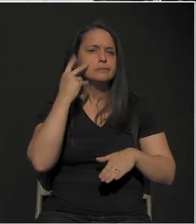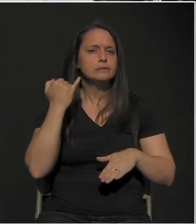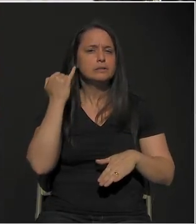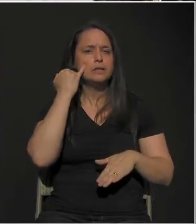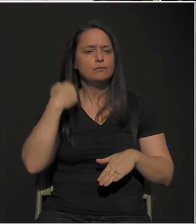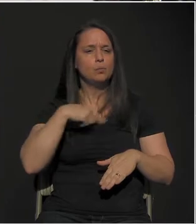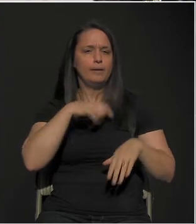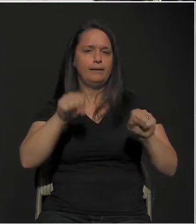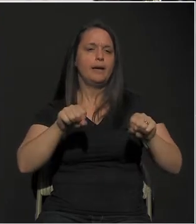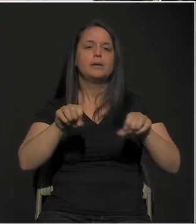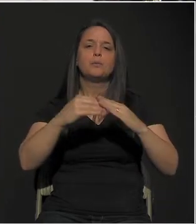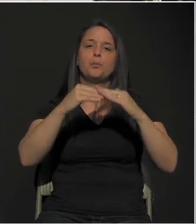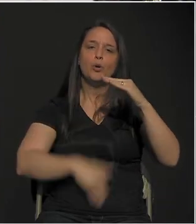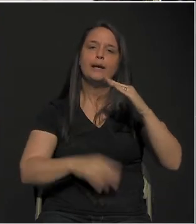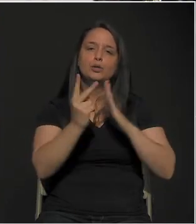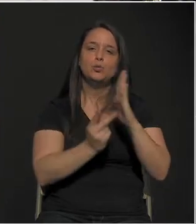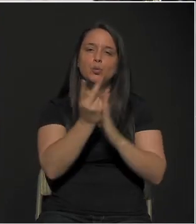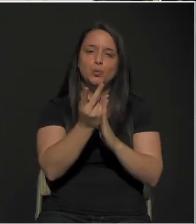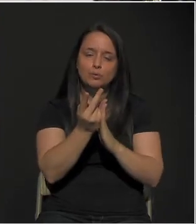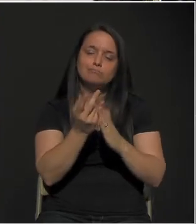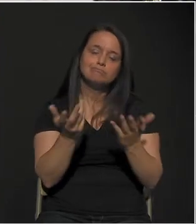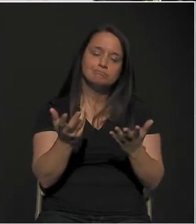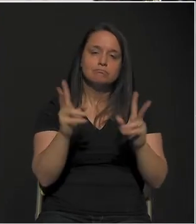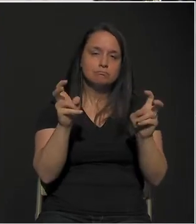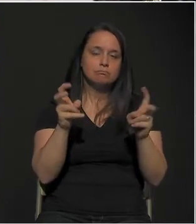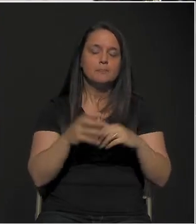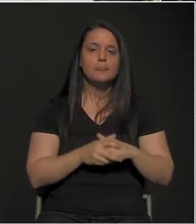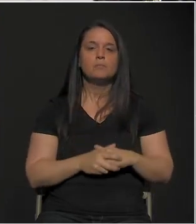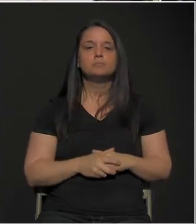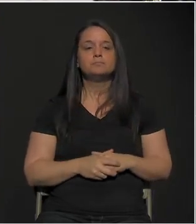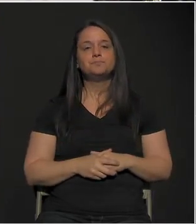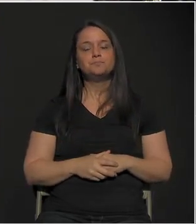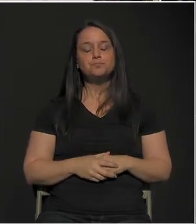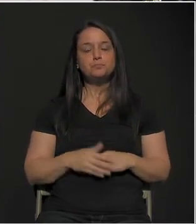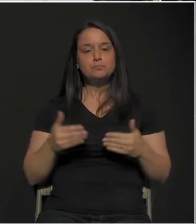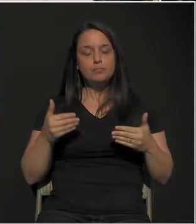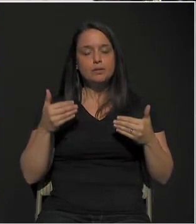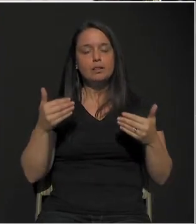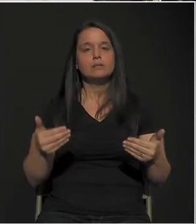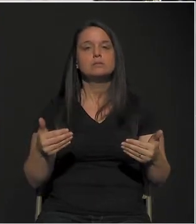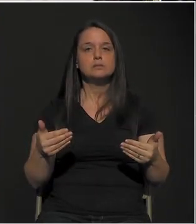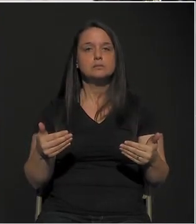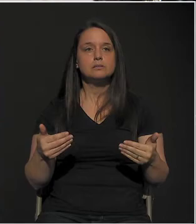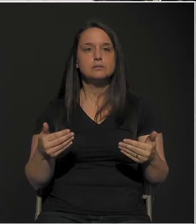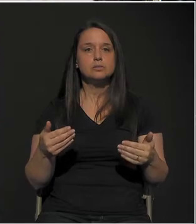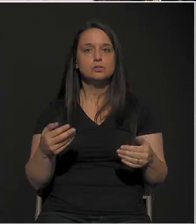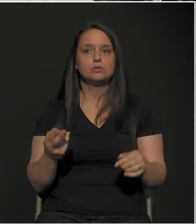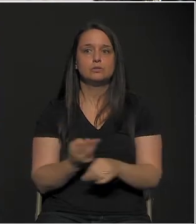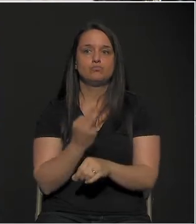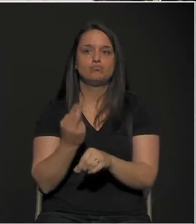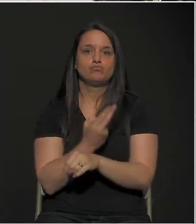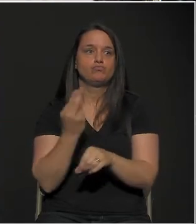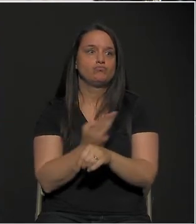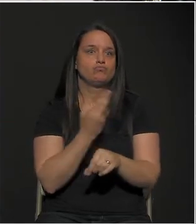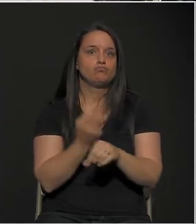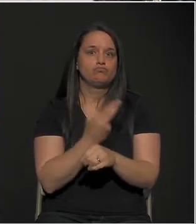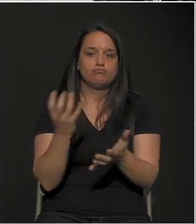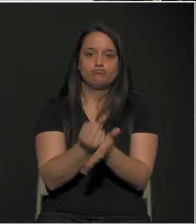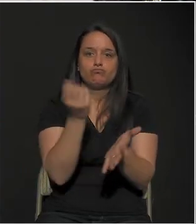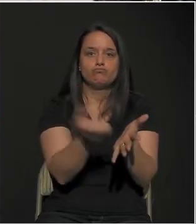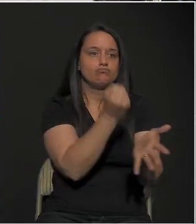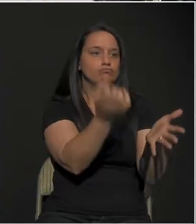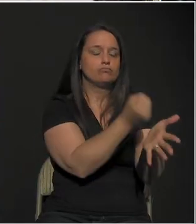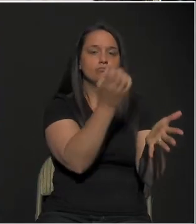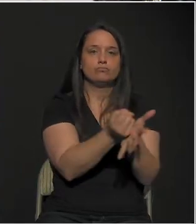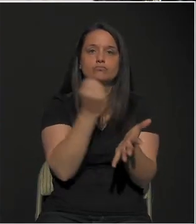the power of God in us, let's step into the suffering. Let's utilize and get on